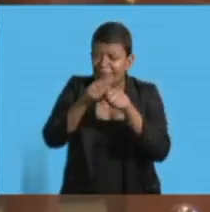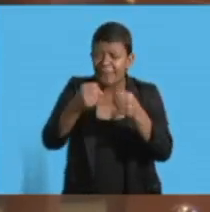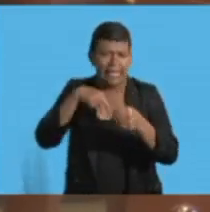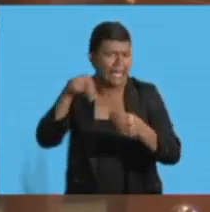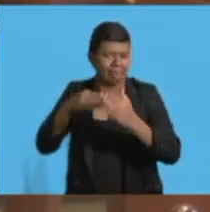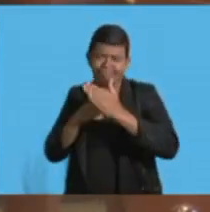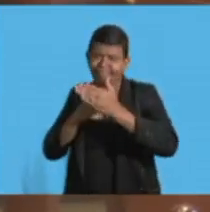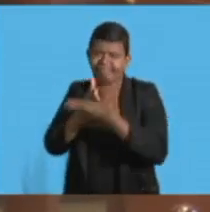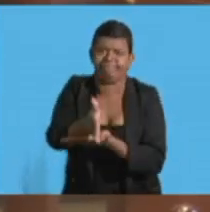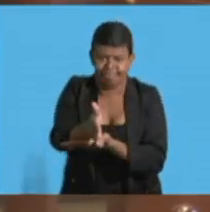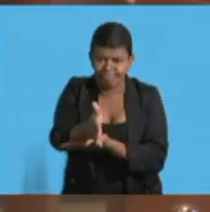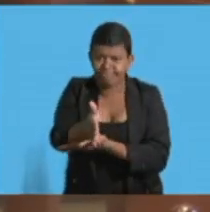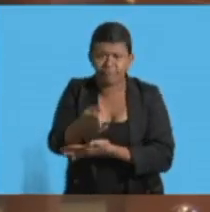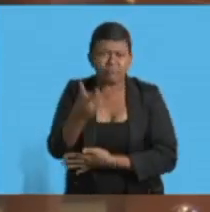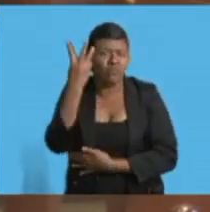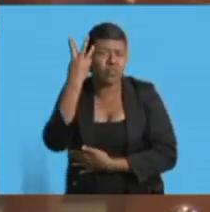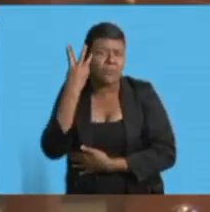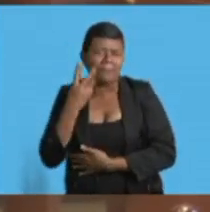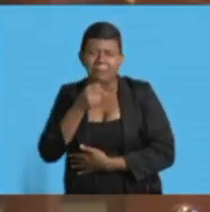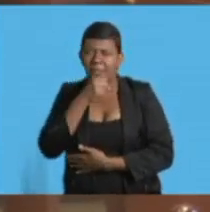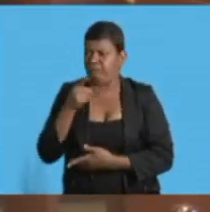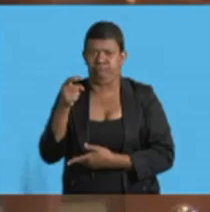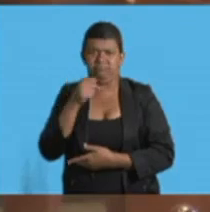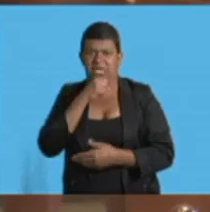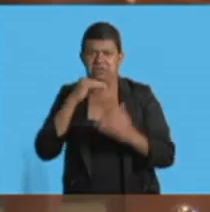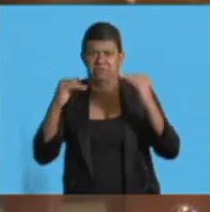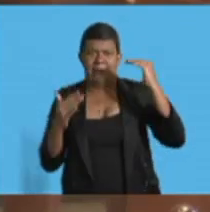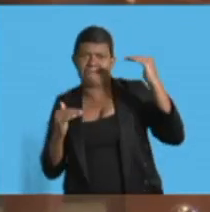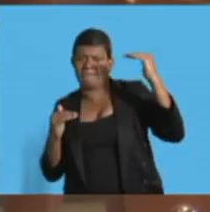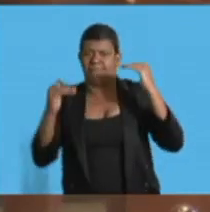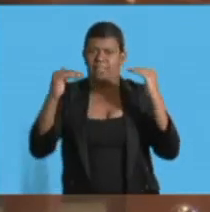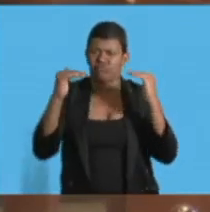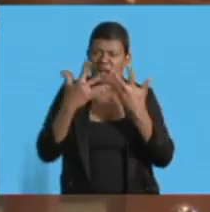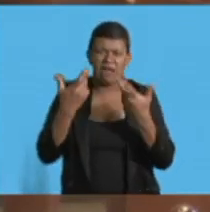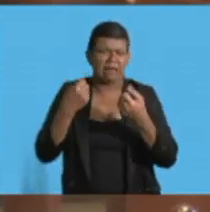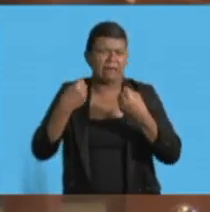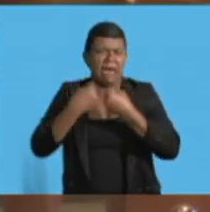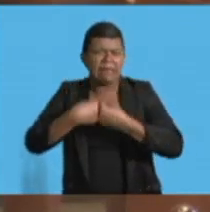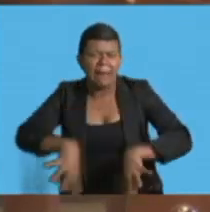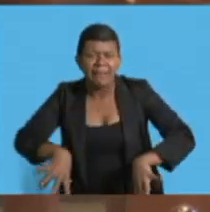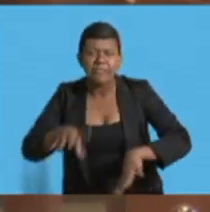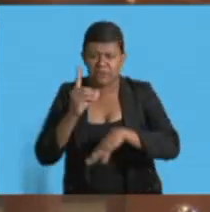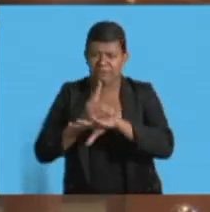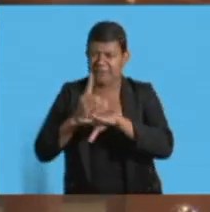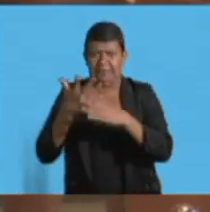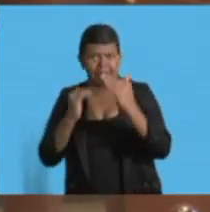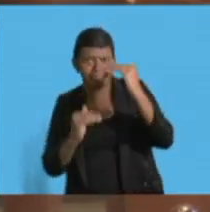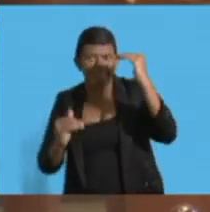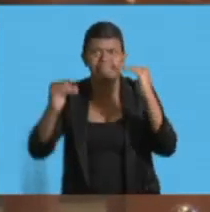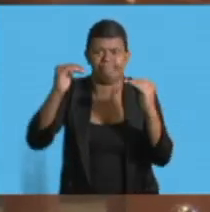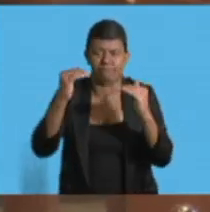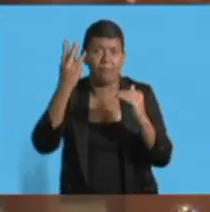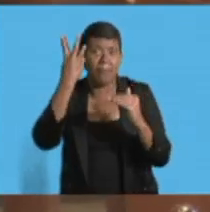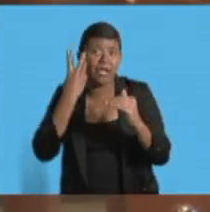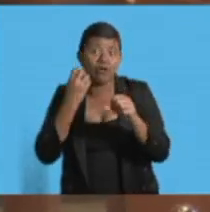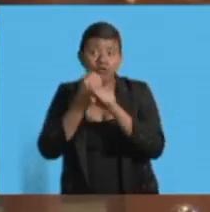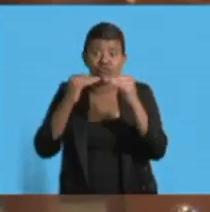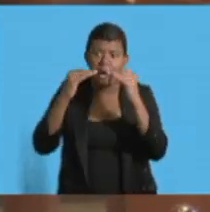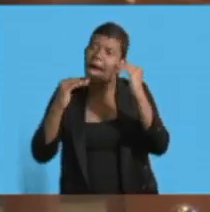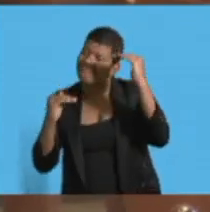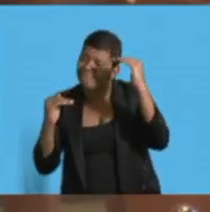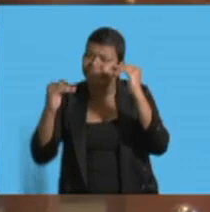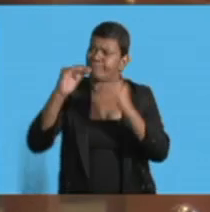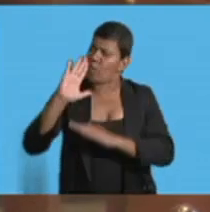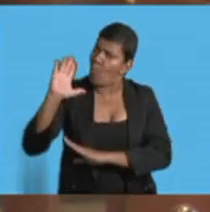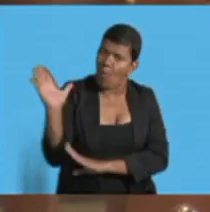of gender, disability, age, and economic standing, but allowing all the disadvantaged Fijians